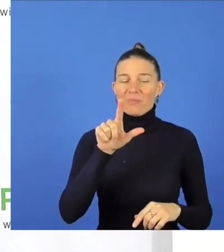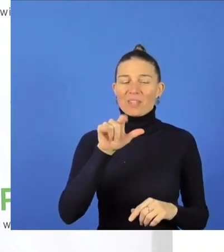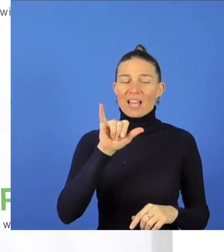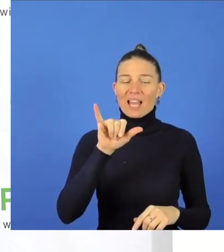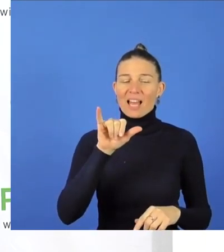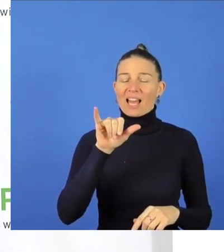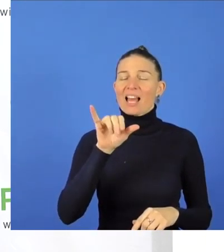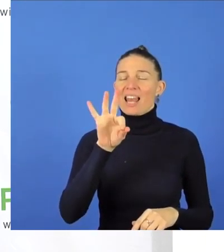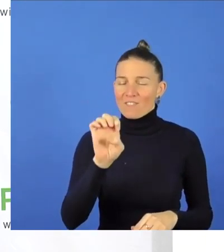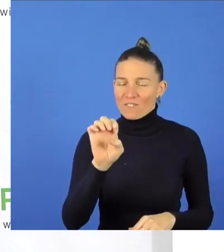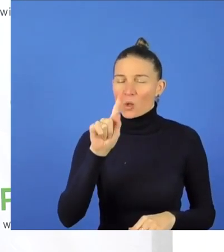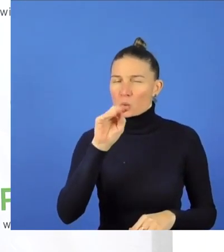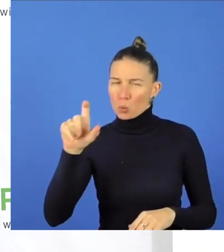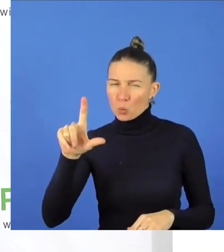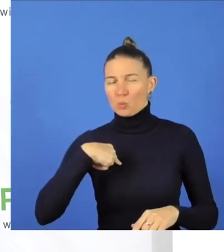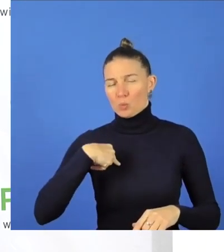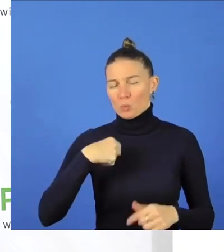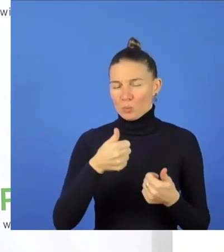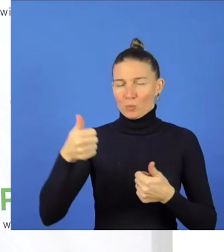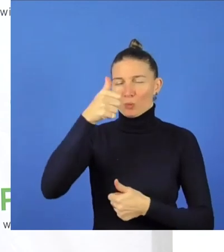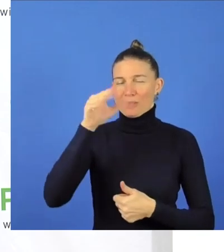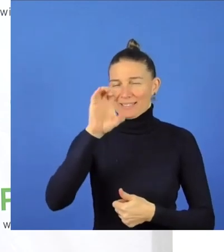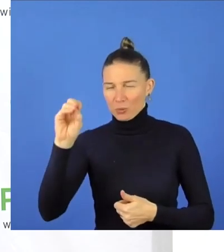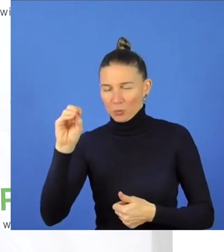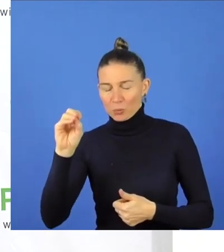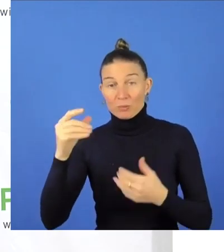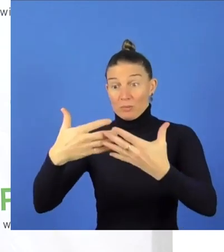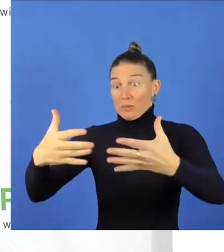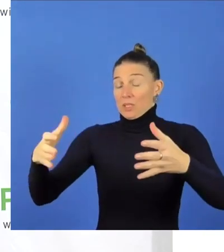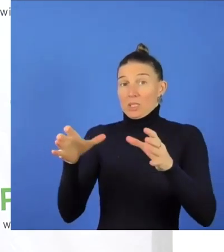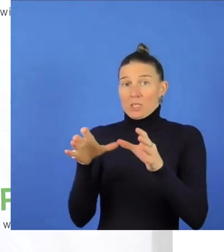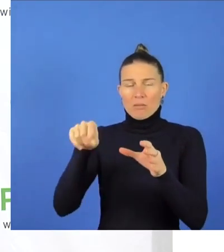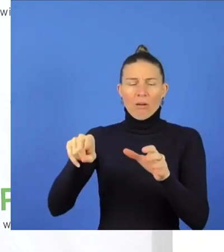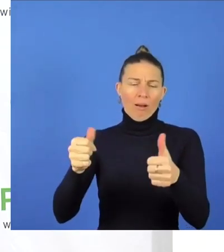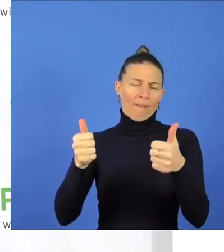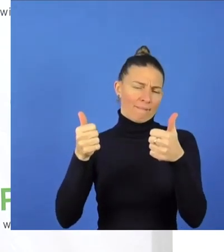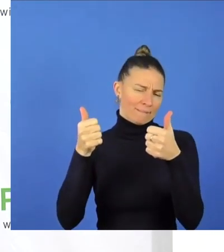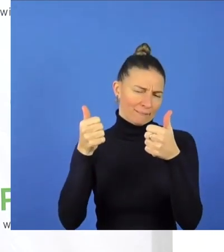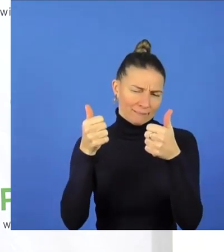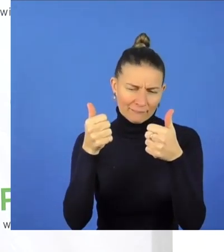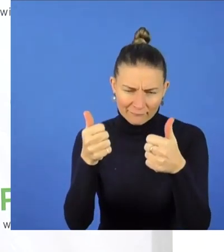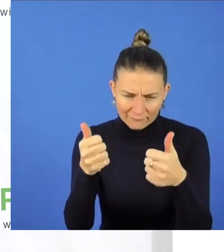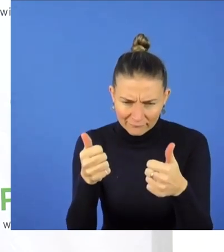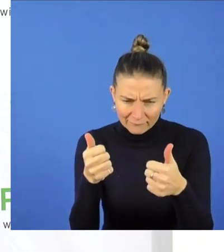such, I'm head of a fantastic team, totally devoted about assistive technology